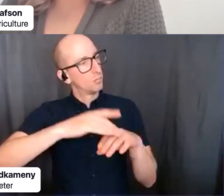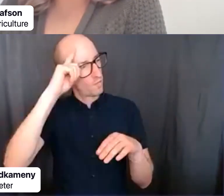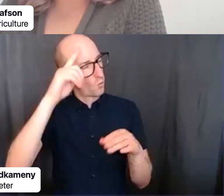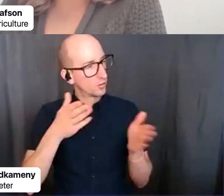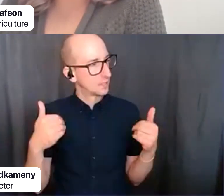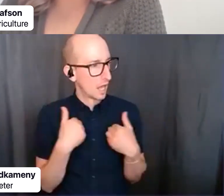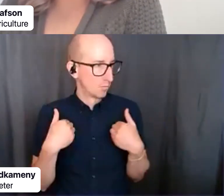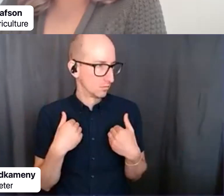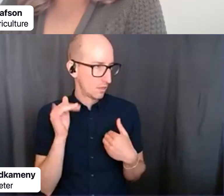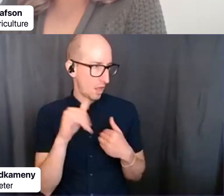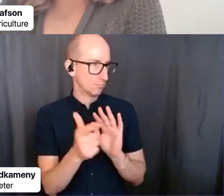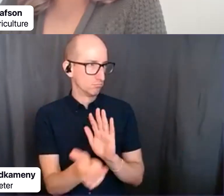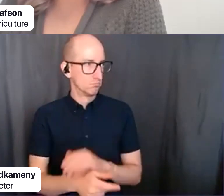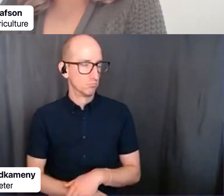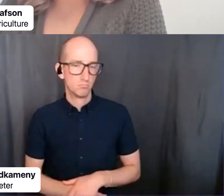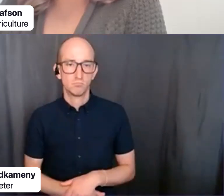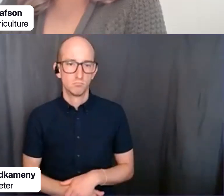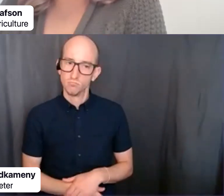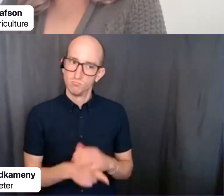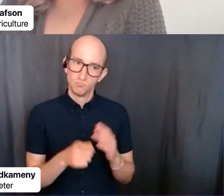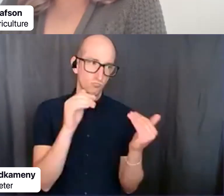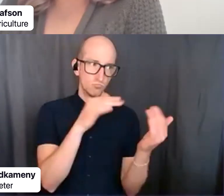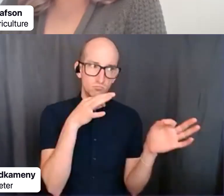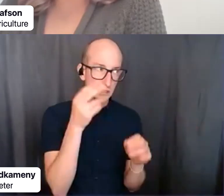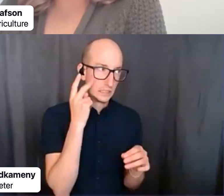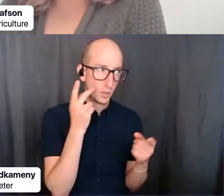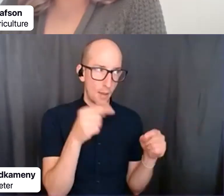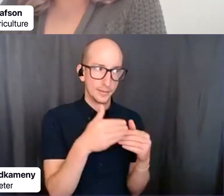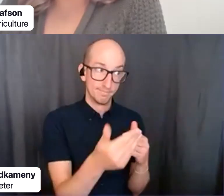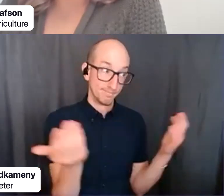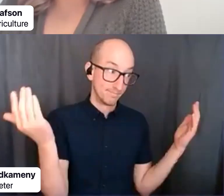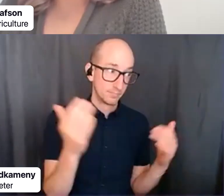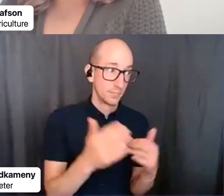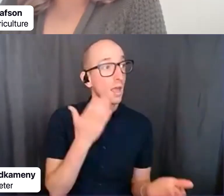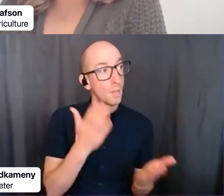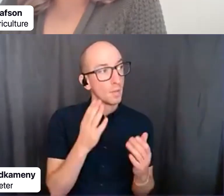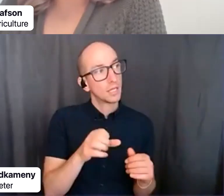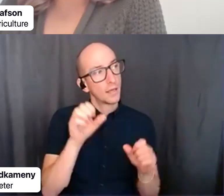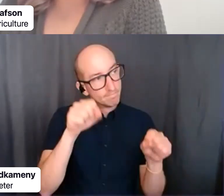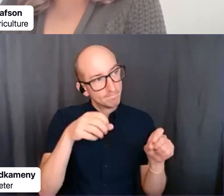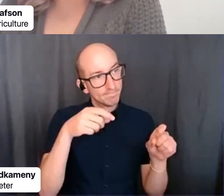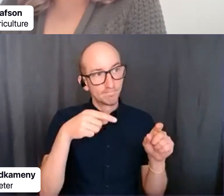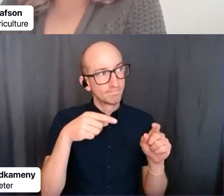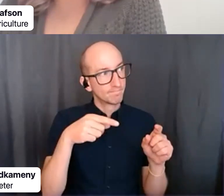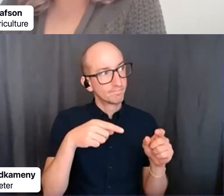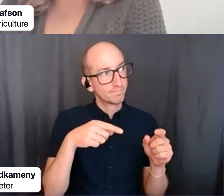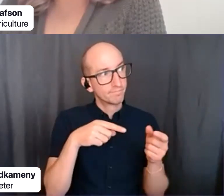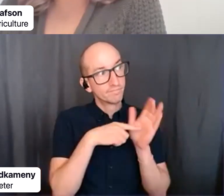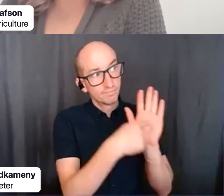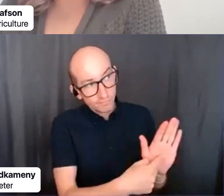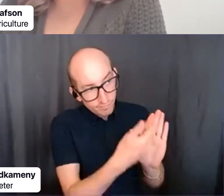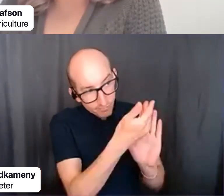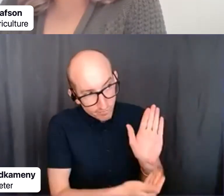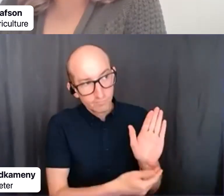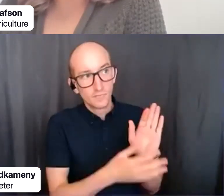animal, and see what happens from there. And maybe you could point to some DOJ guidance